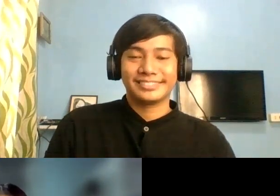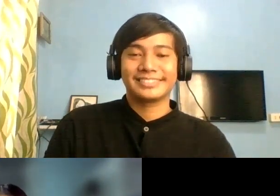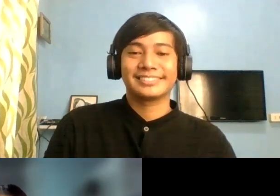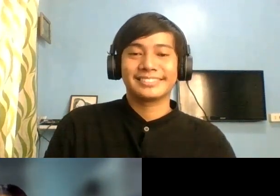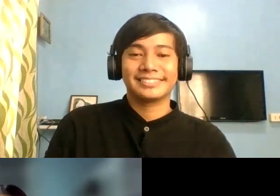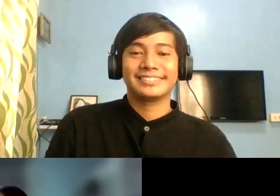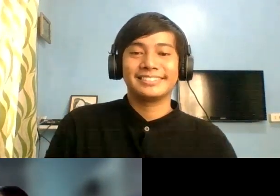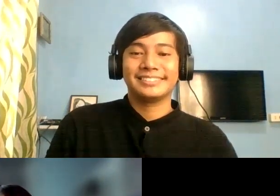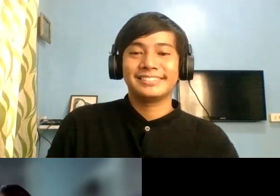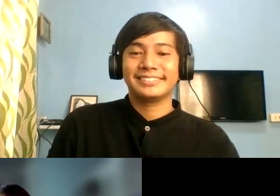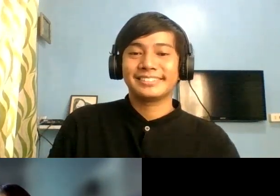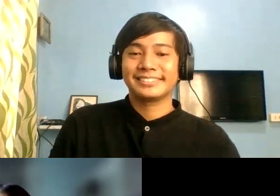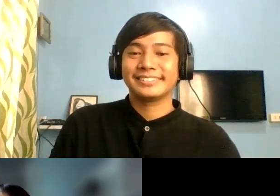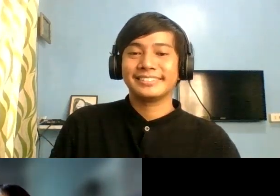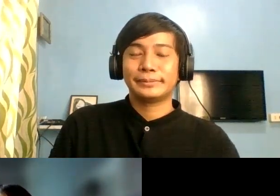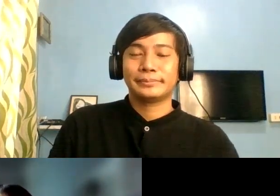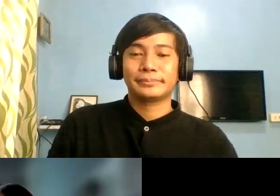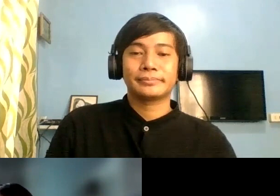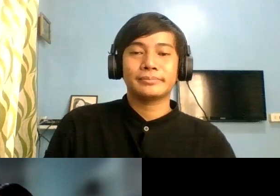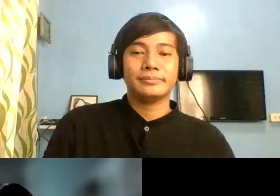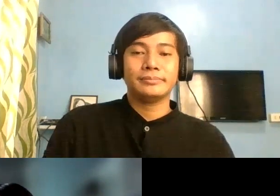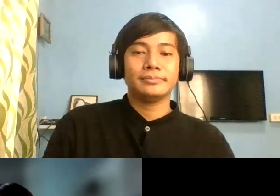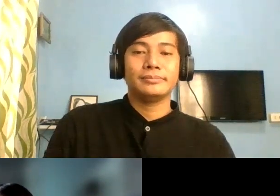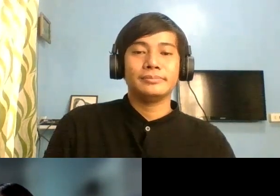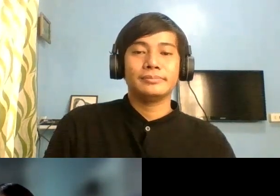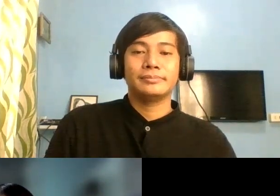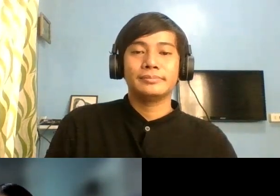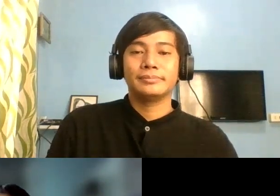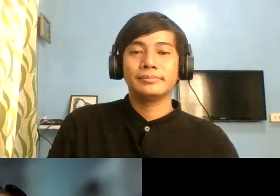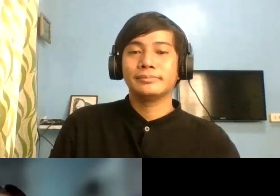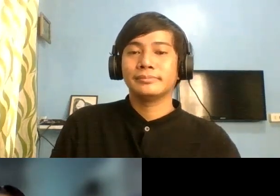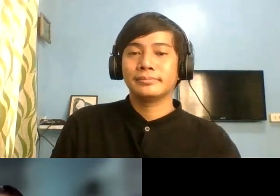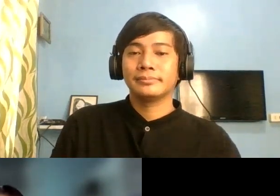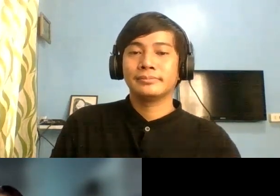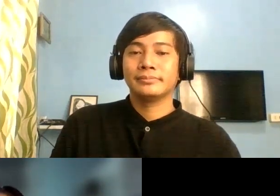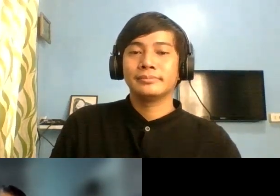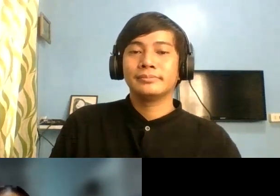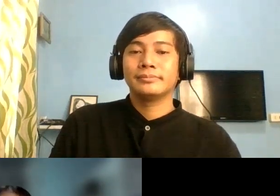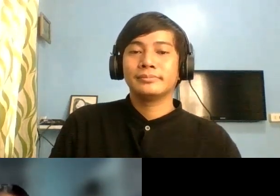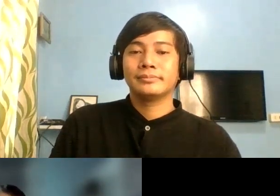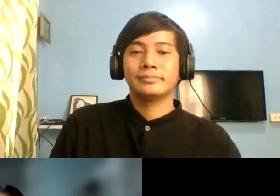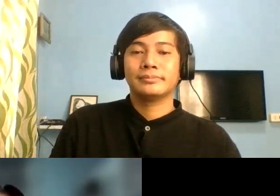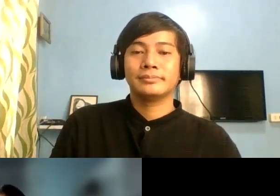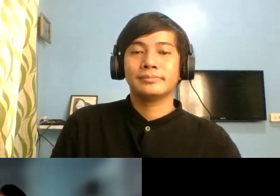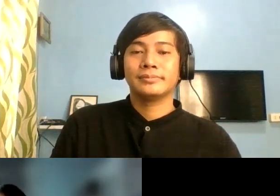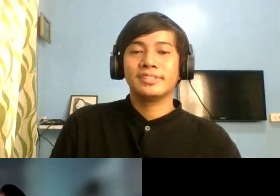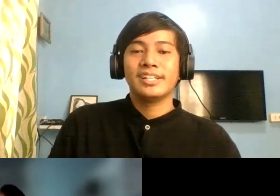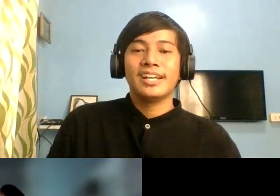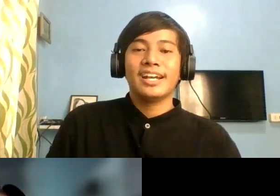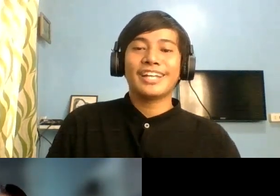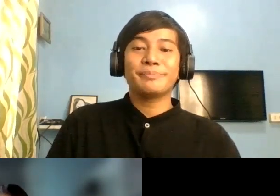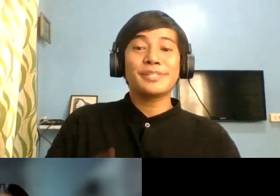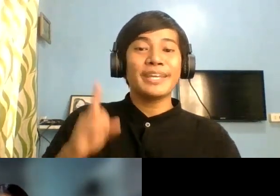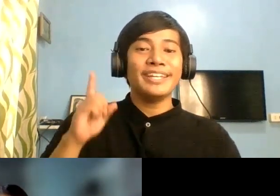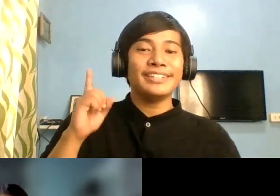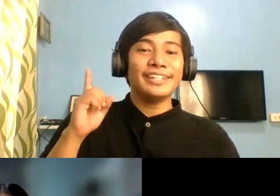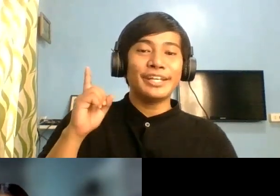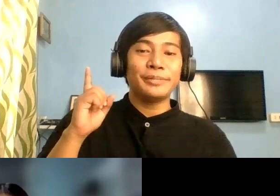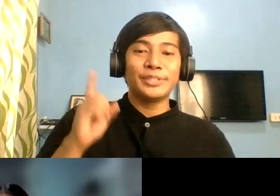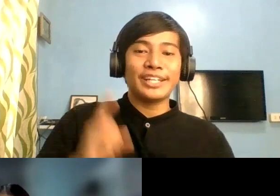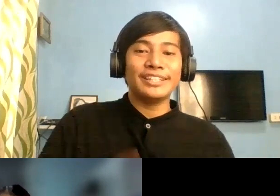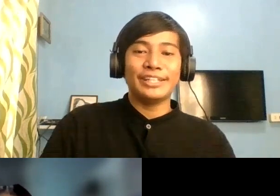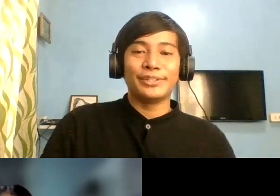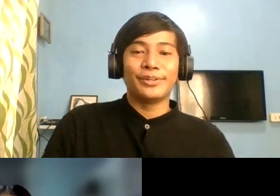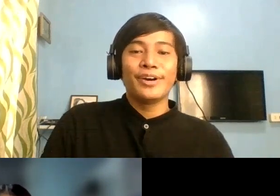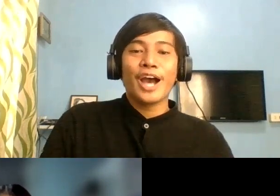iyon. Tama, at mas alam mo nang basahin ang mga floor plan at evacuation plan. At mas